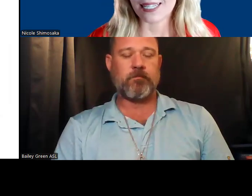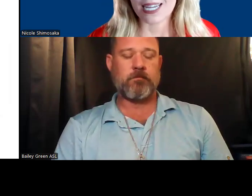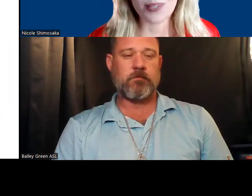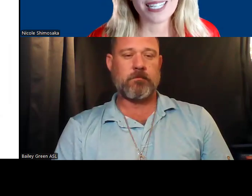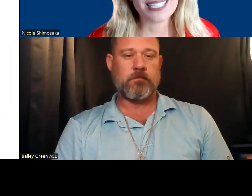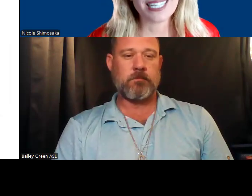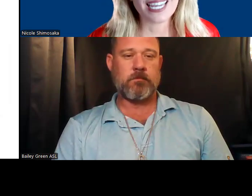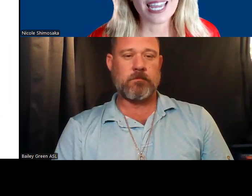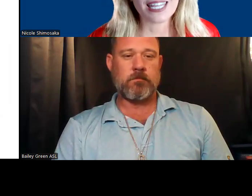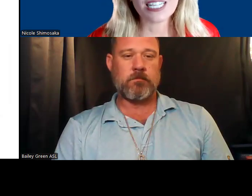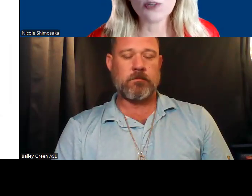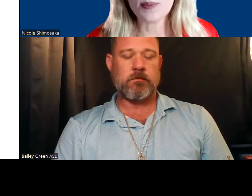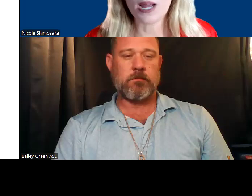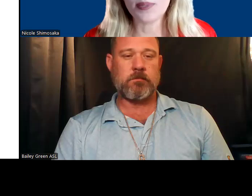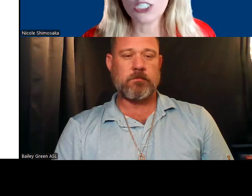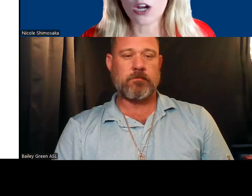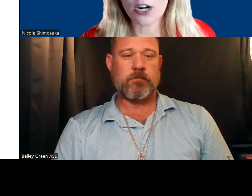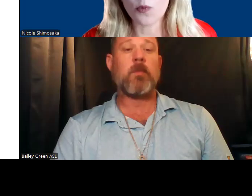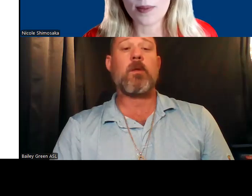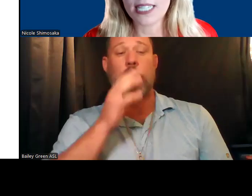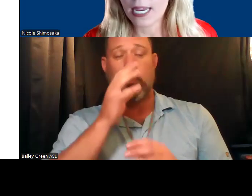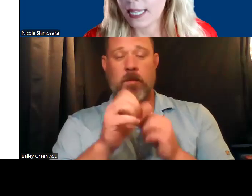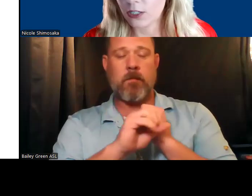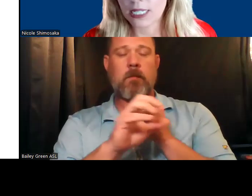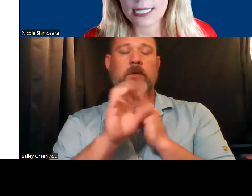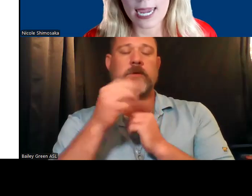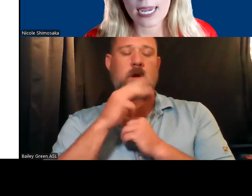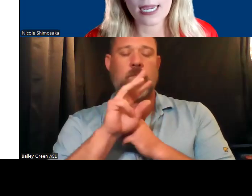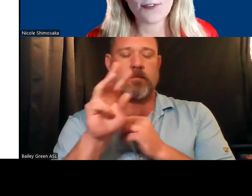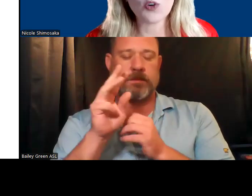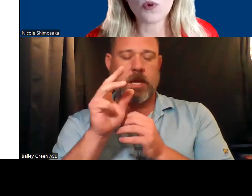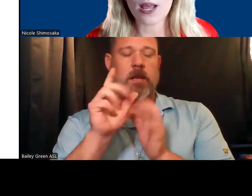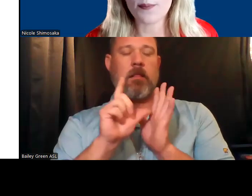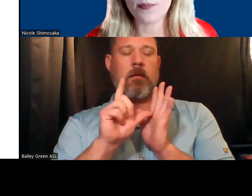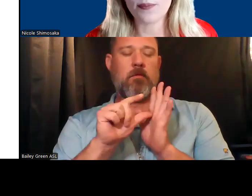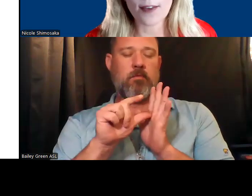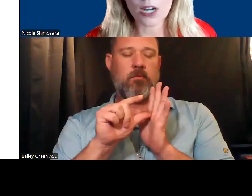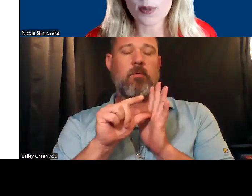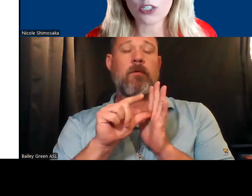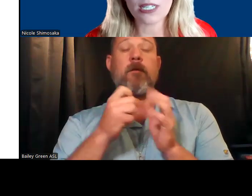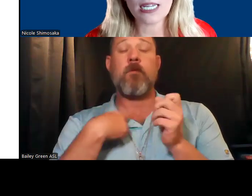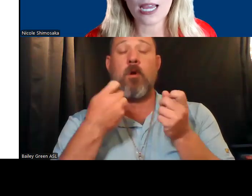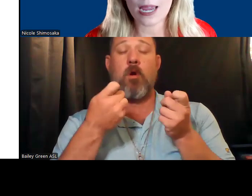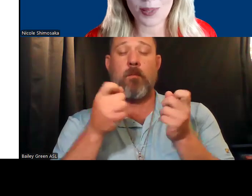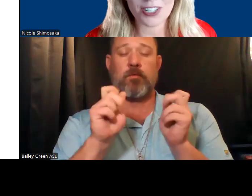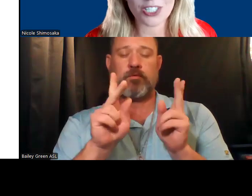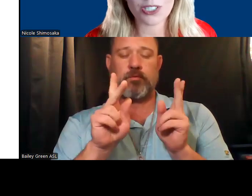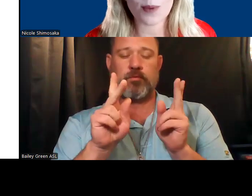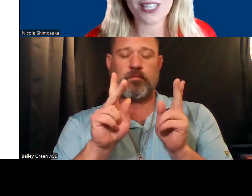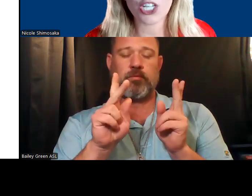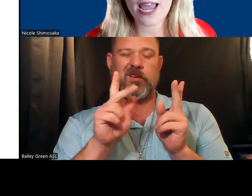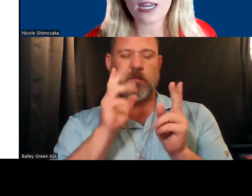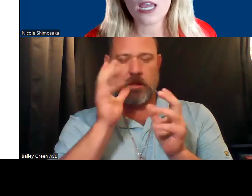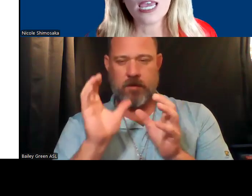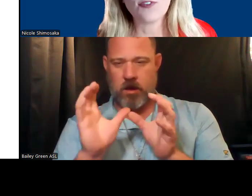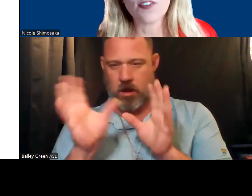Next slide, please. This will be published on our website later today. If you have an opportunity, I believe it just was dropped in the